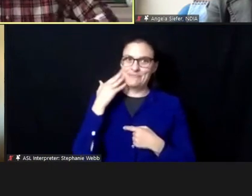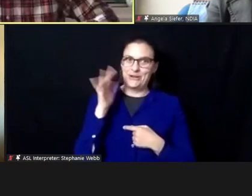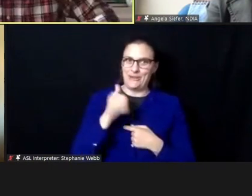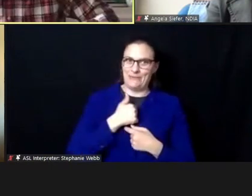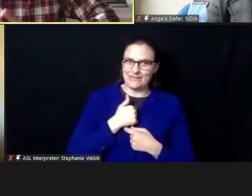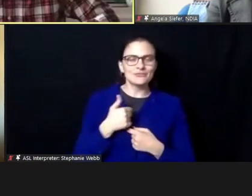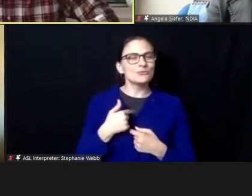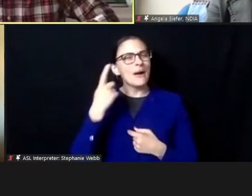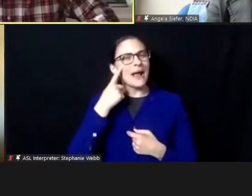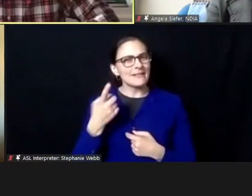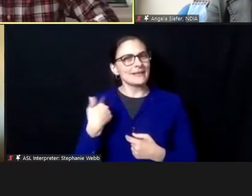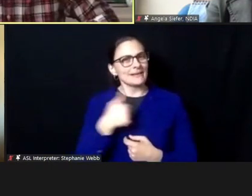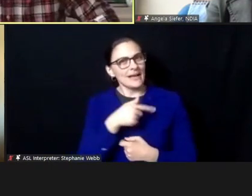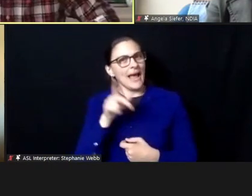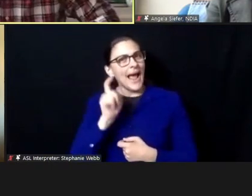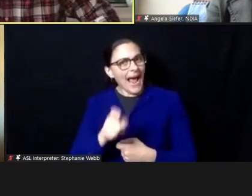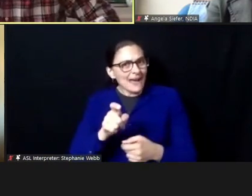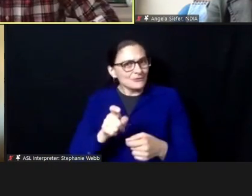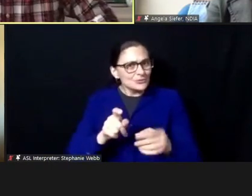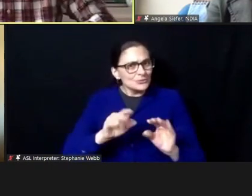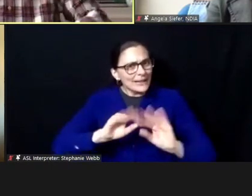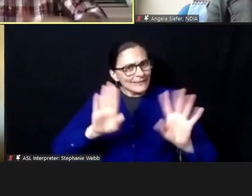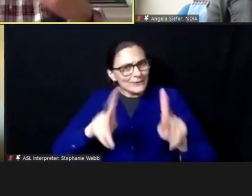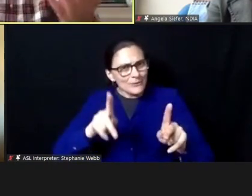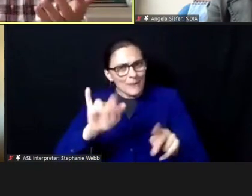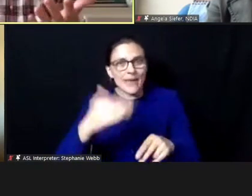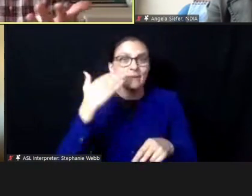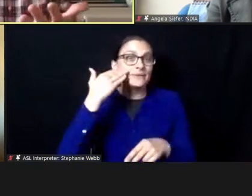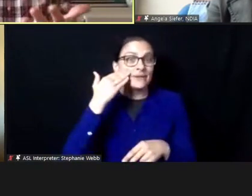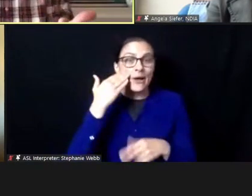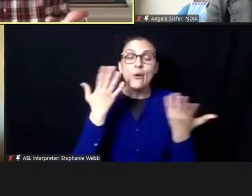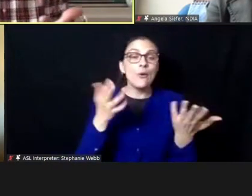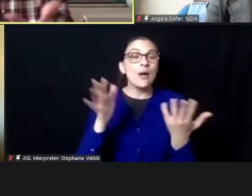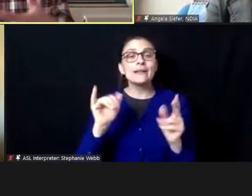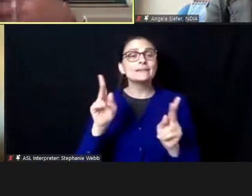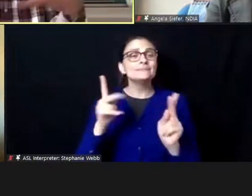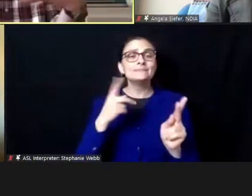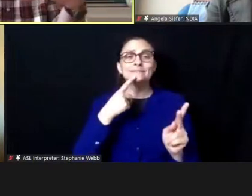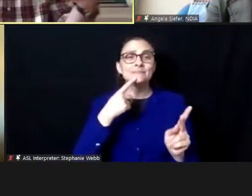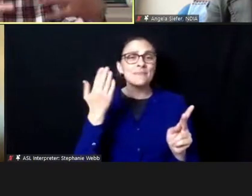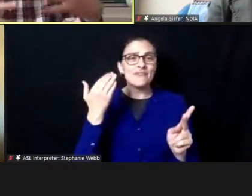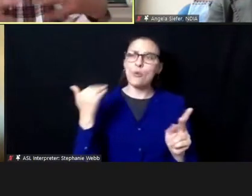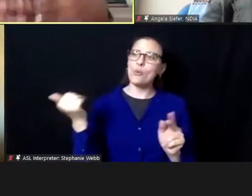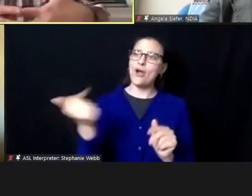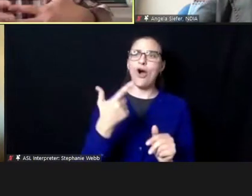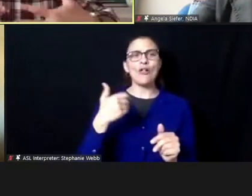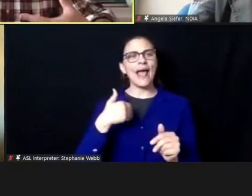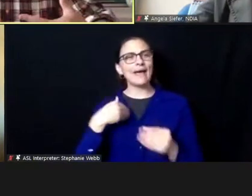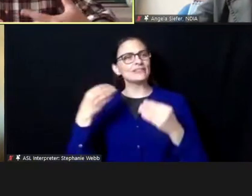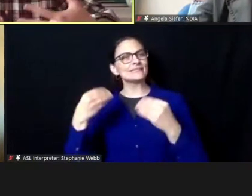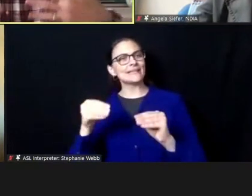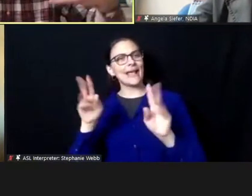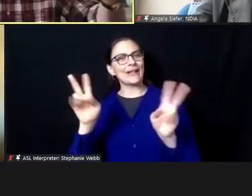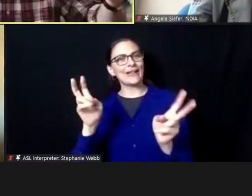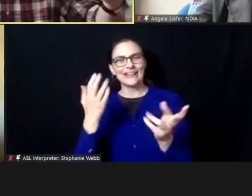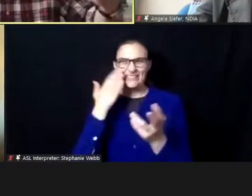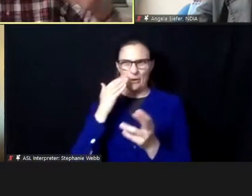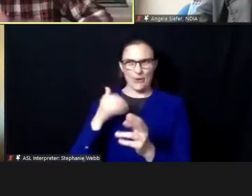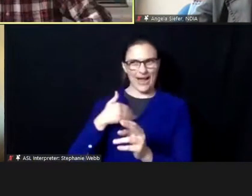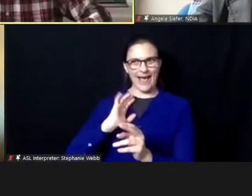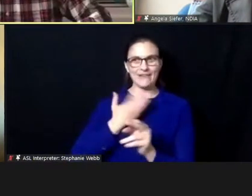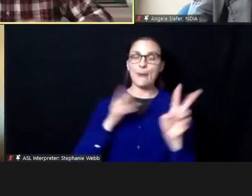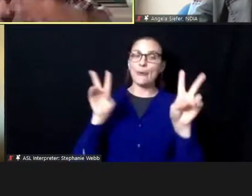academics suggested earlier, we all have a sale. And that's how we treat them as Consumer Reports. We treat it as this is a limited duration